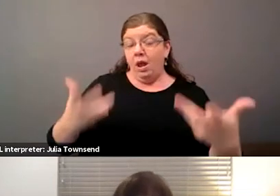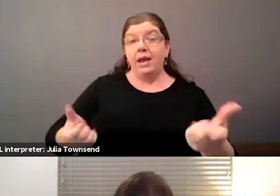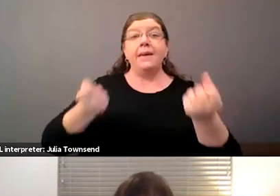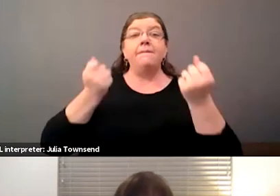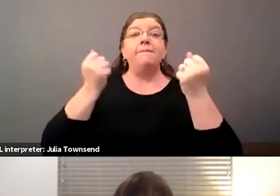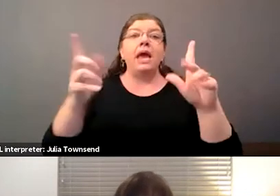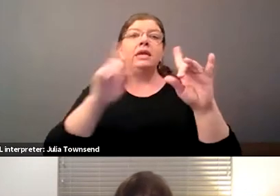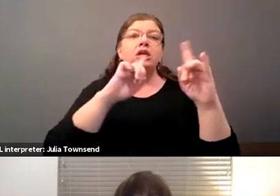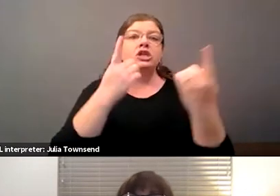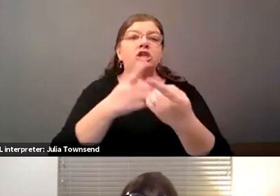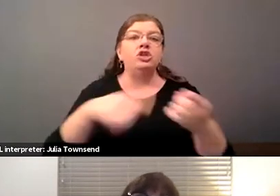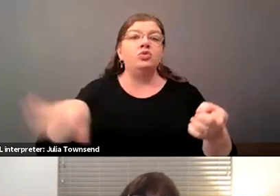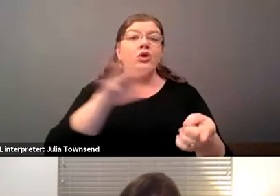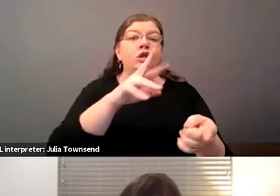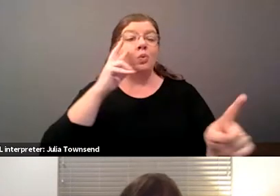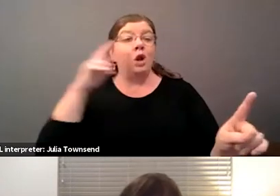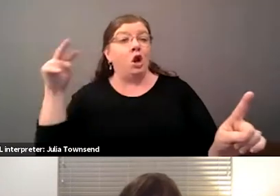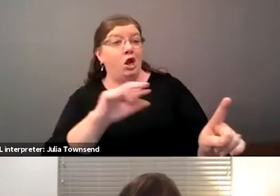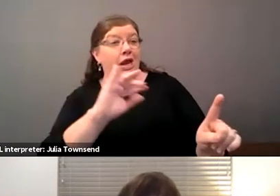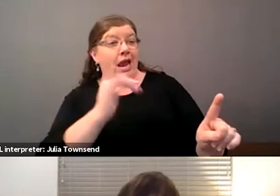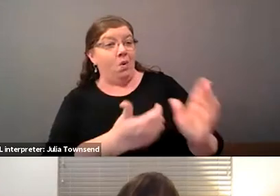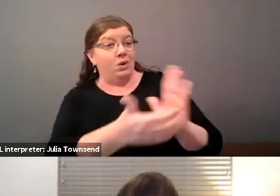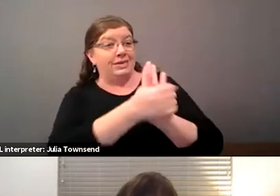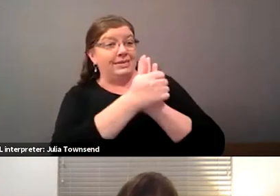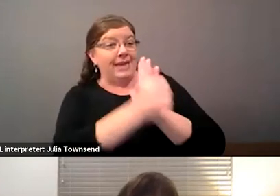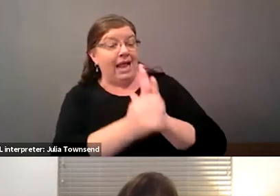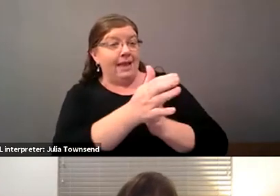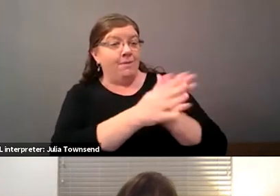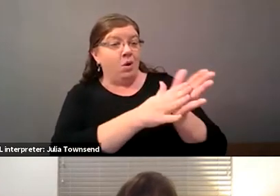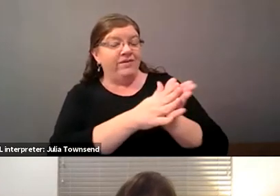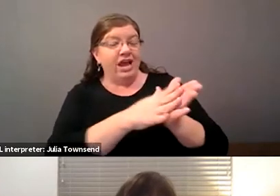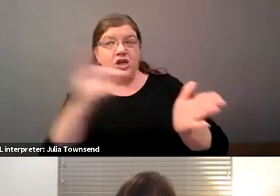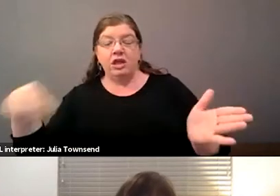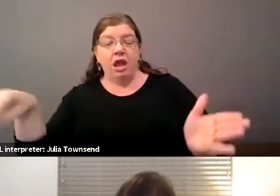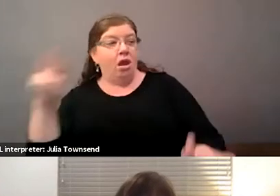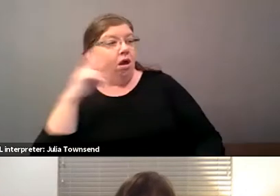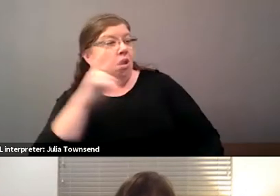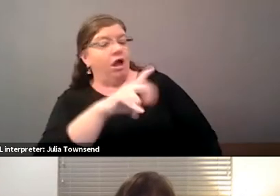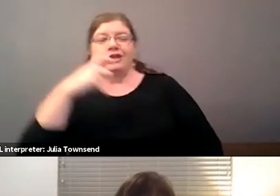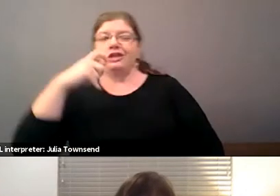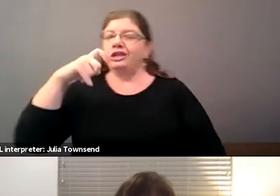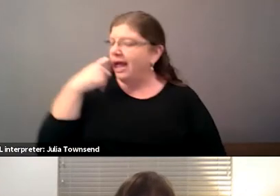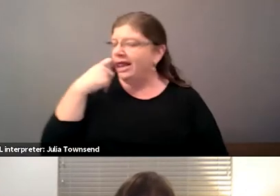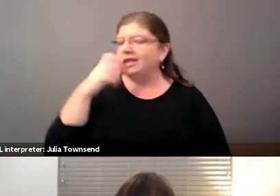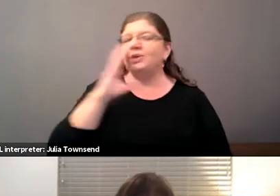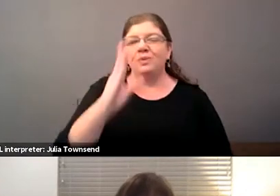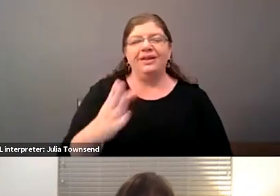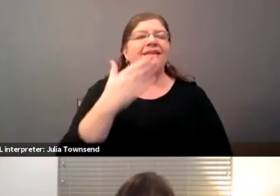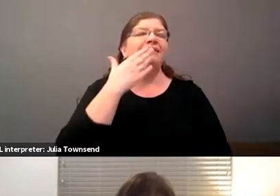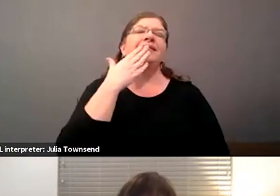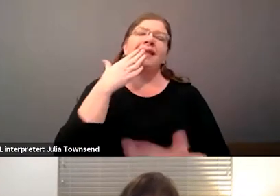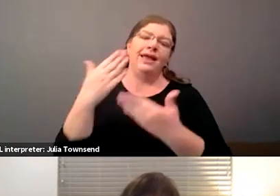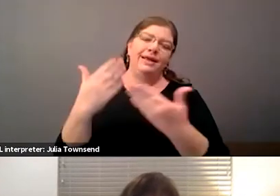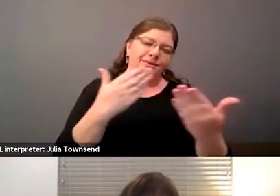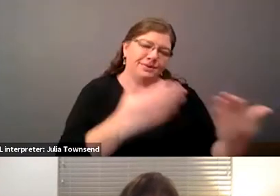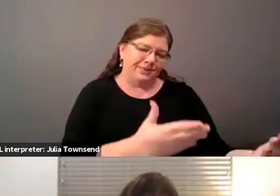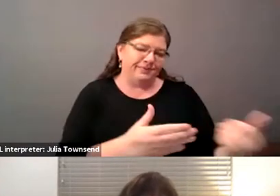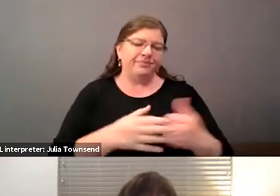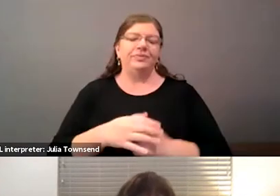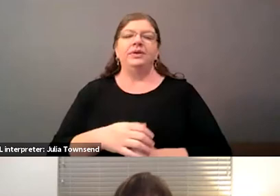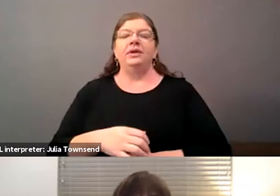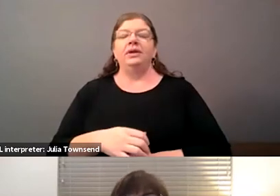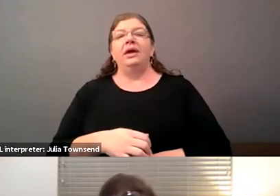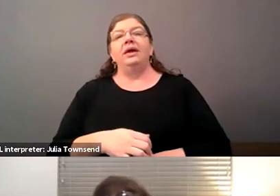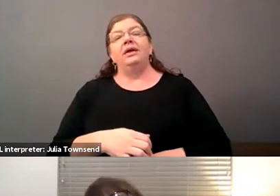would be so jealous that we have the talent and the motivation to do this so many thanks and also i